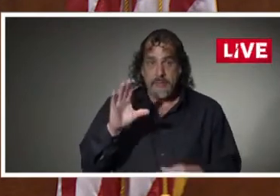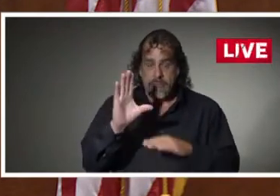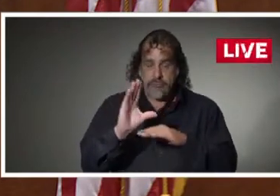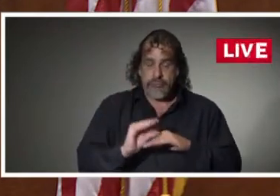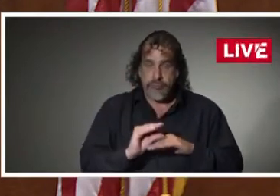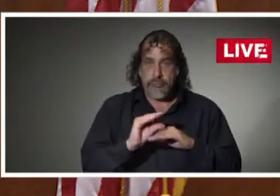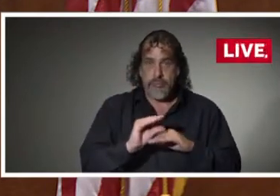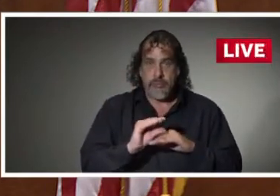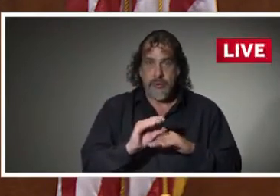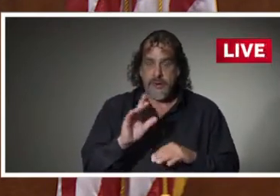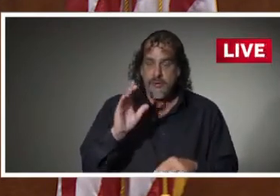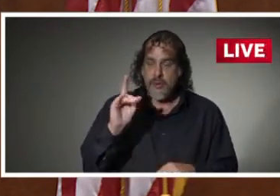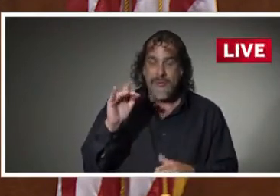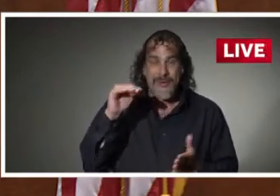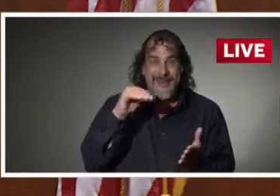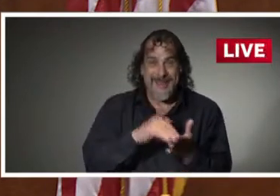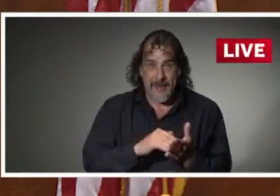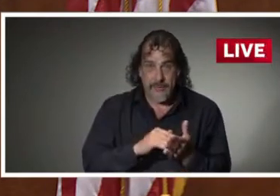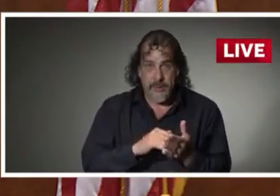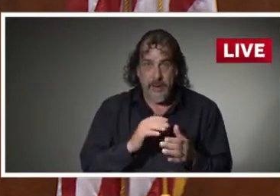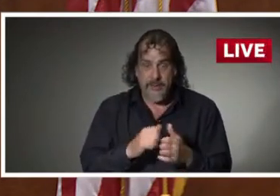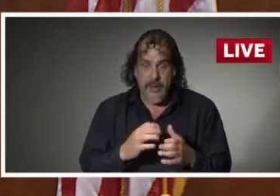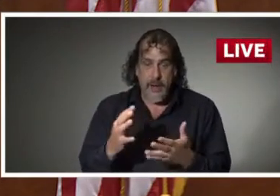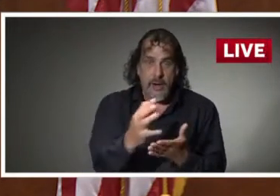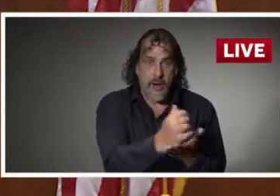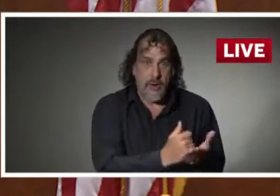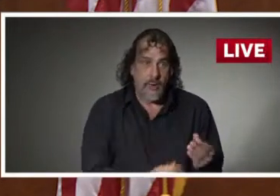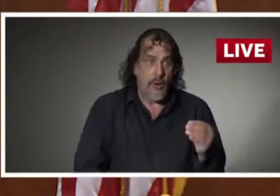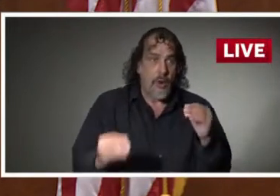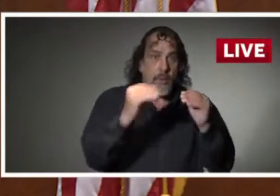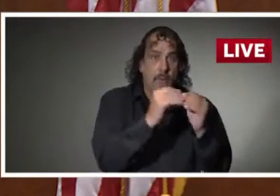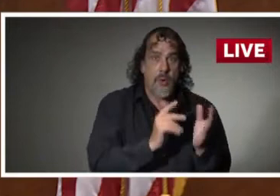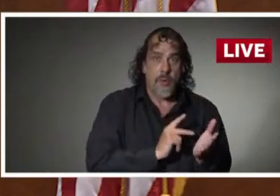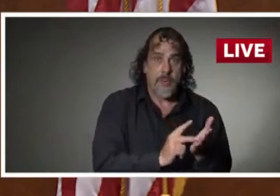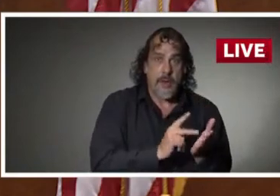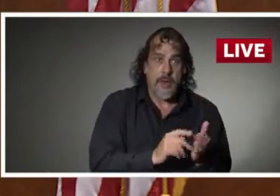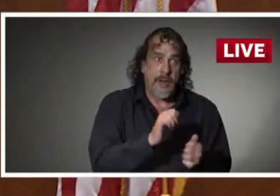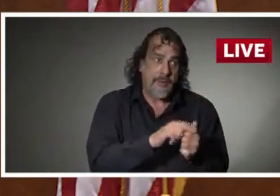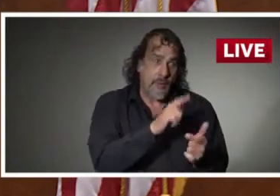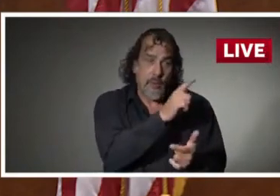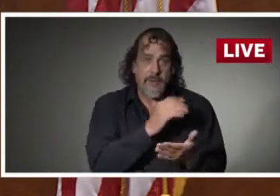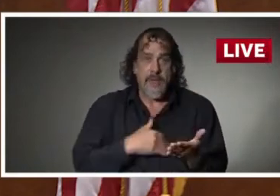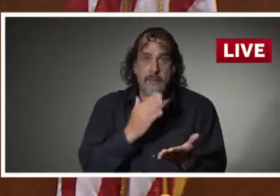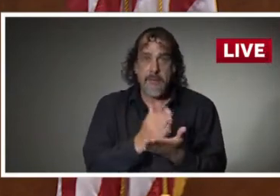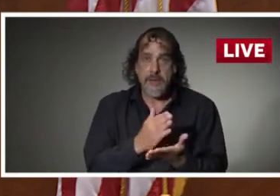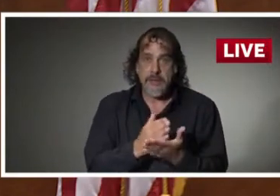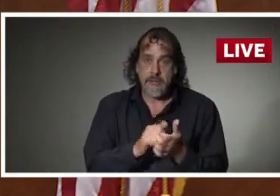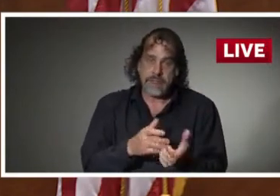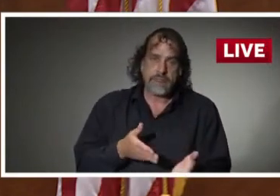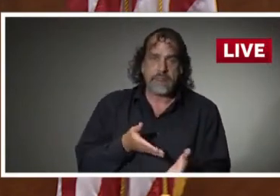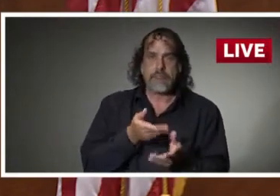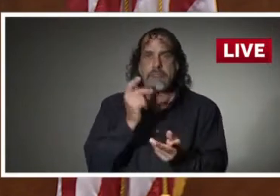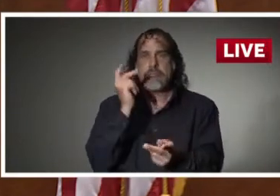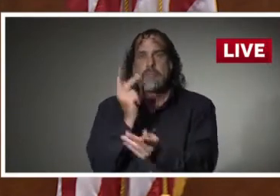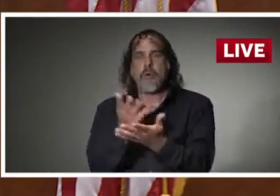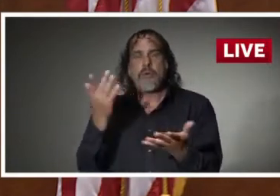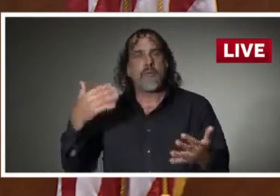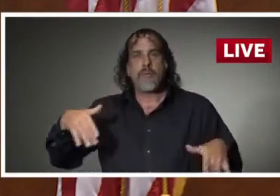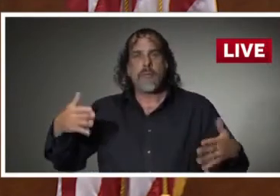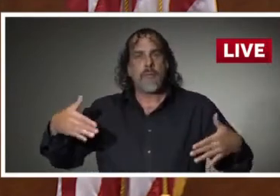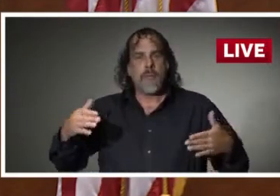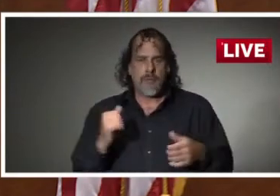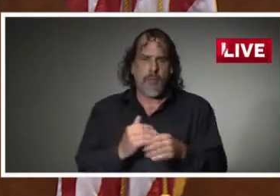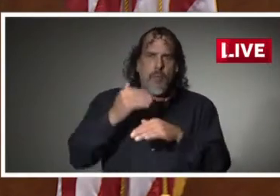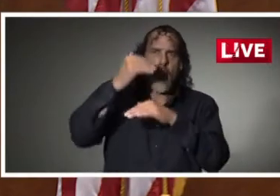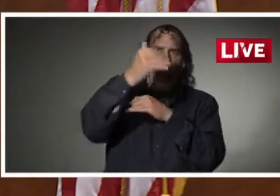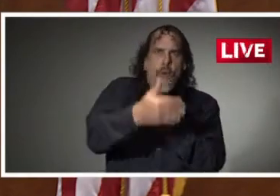23,157 teachers that earned more pay than what that budget bill allows. Now, I have had many